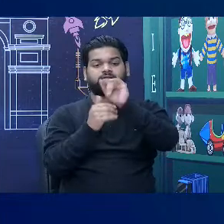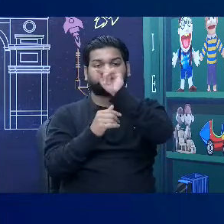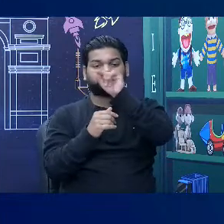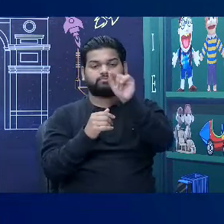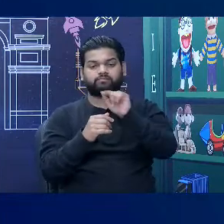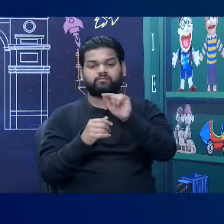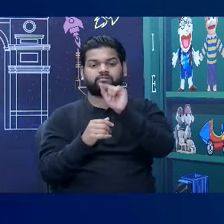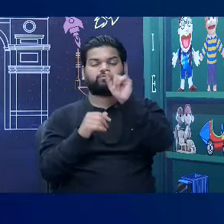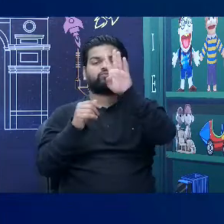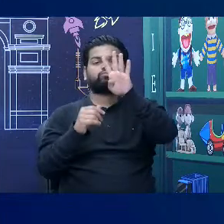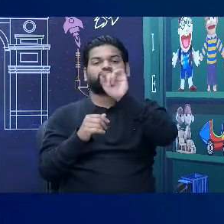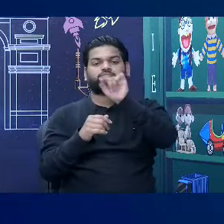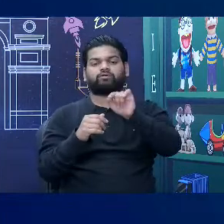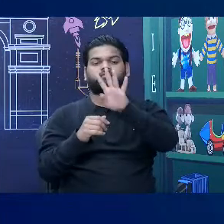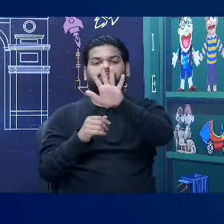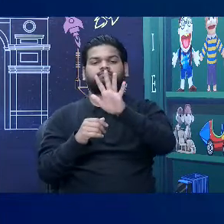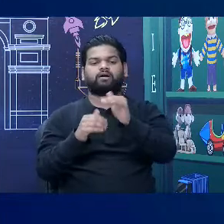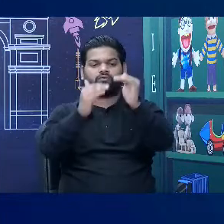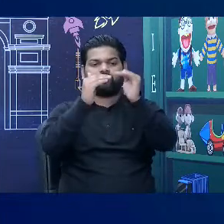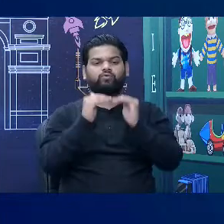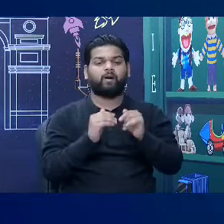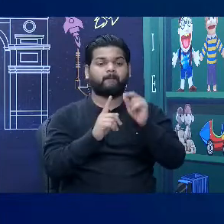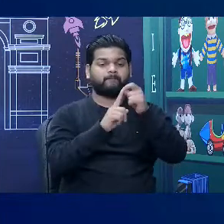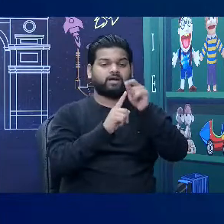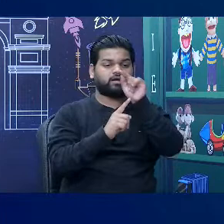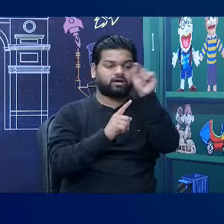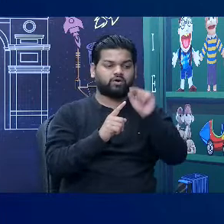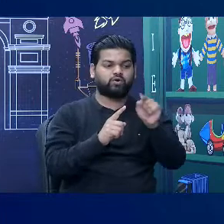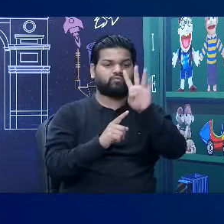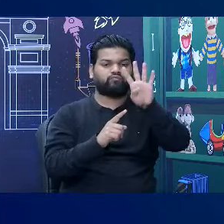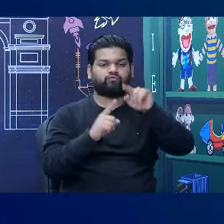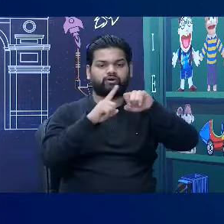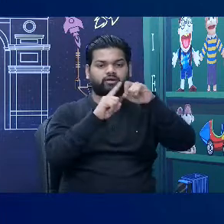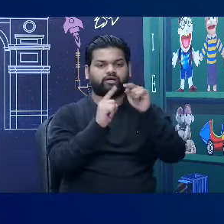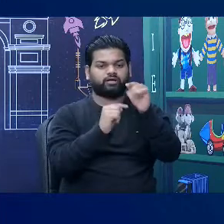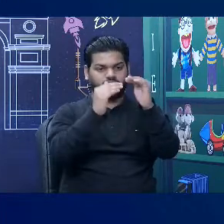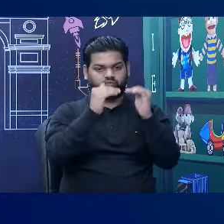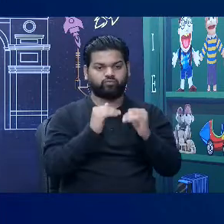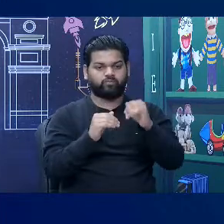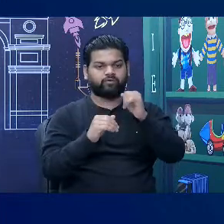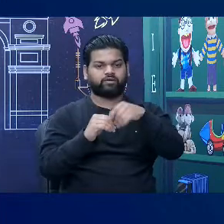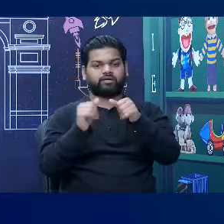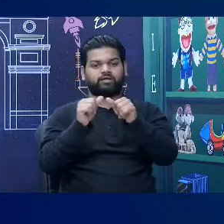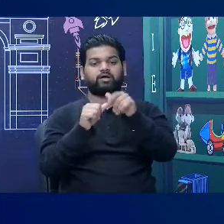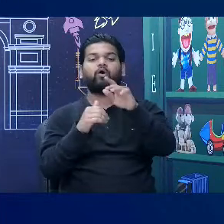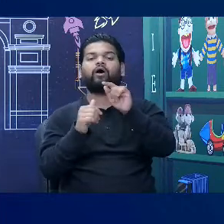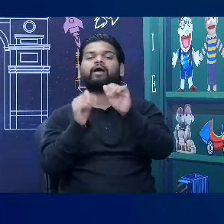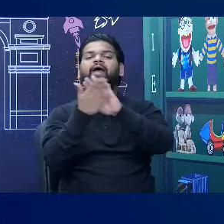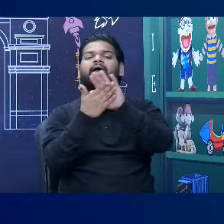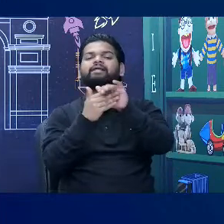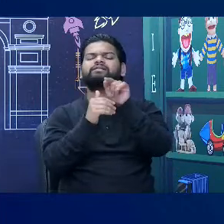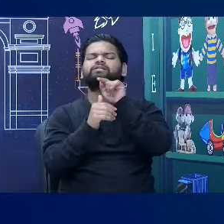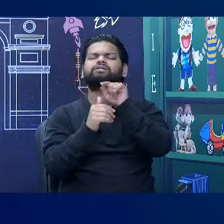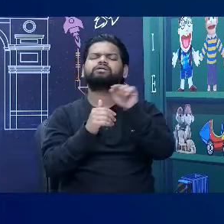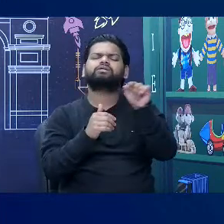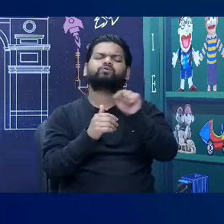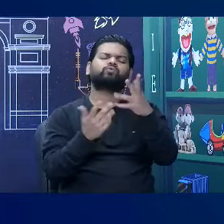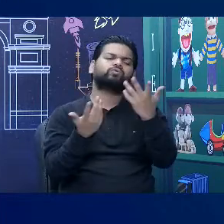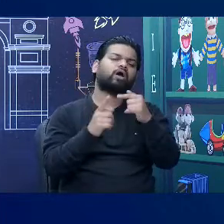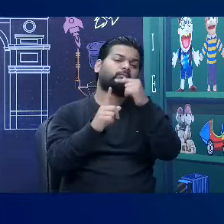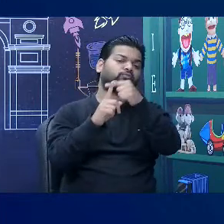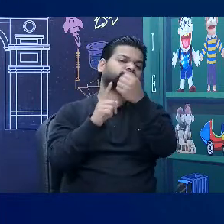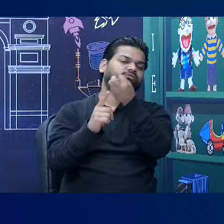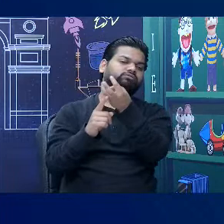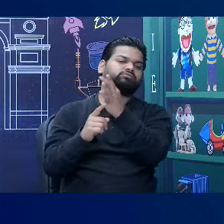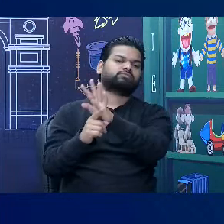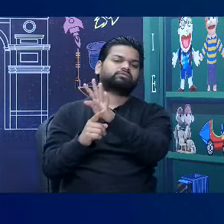Okay. P is equal to 4k and H is equal to 5k, where k is a positive number. It is